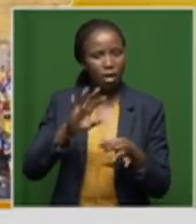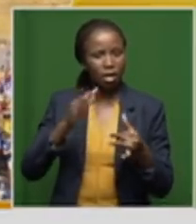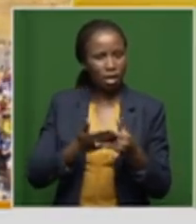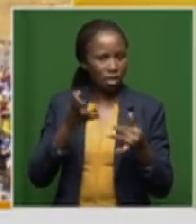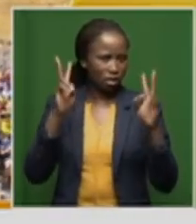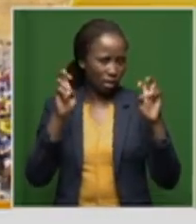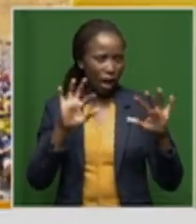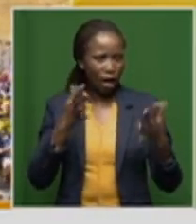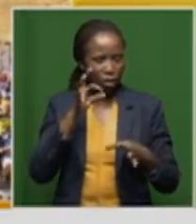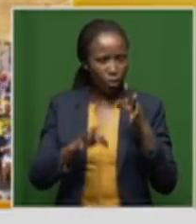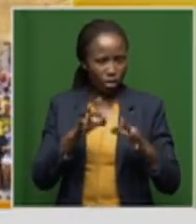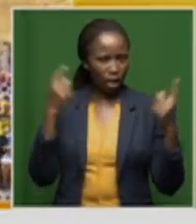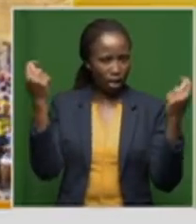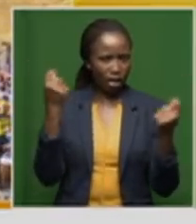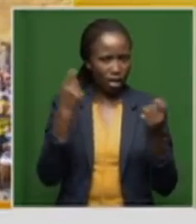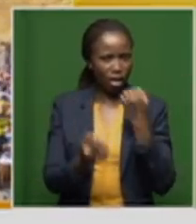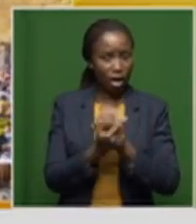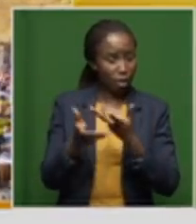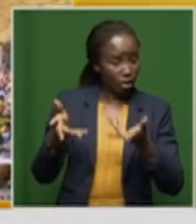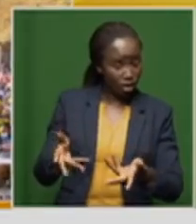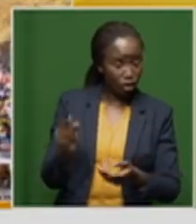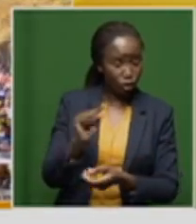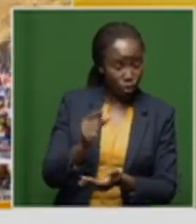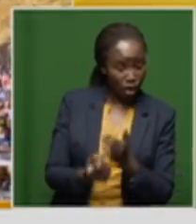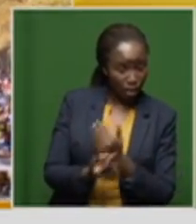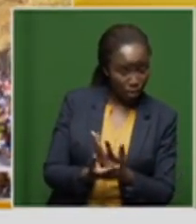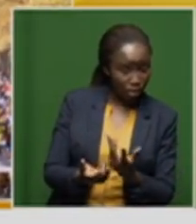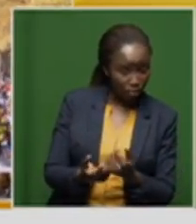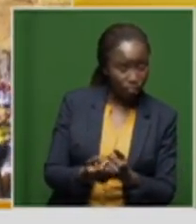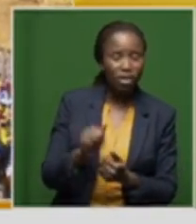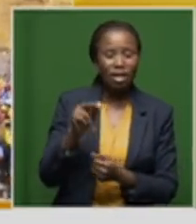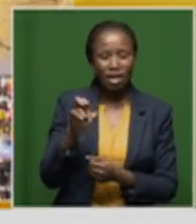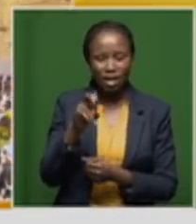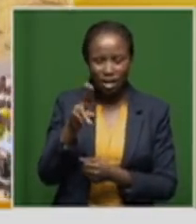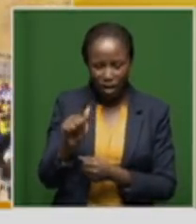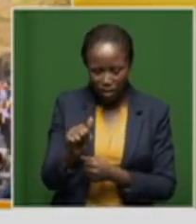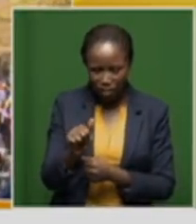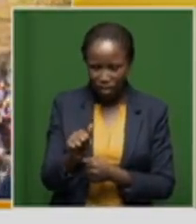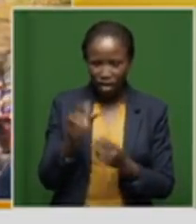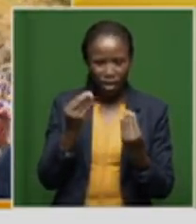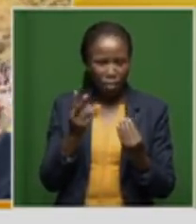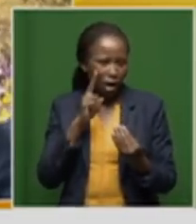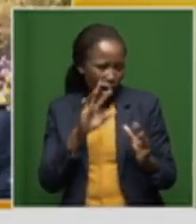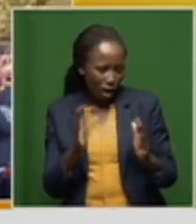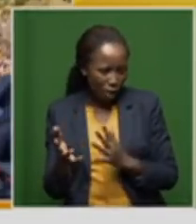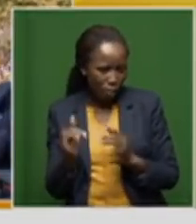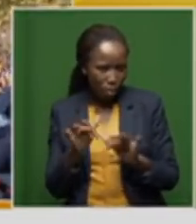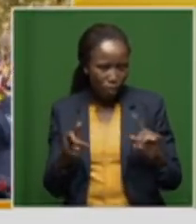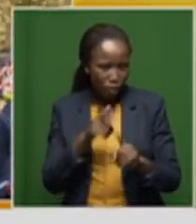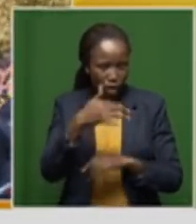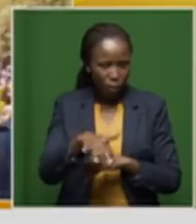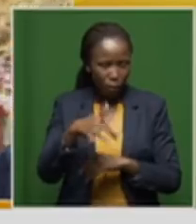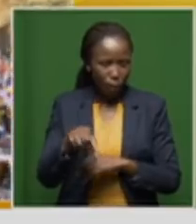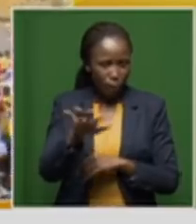case and the political festivities that are about to take place. And the numbers, I've not seen them. How are they looking outside at the